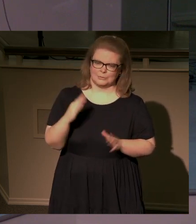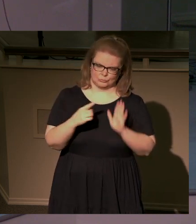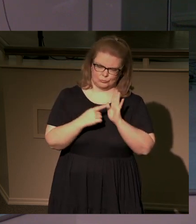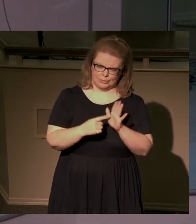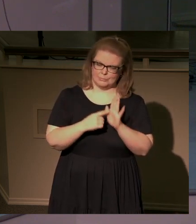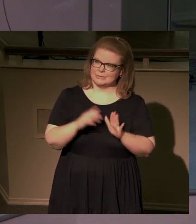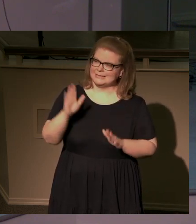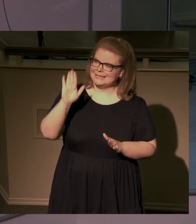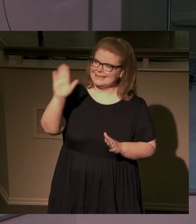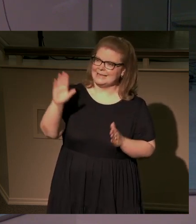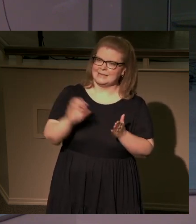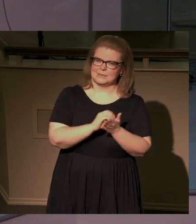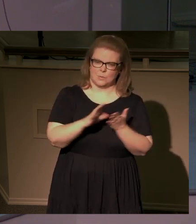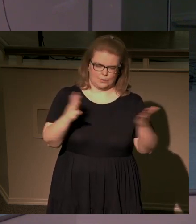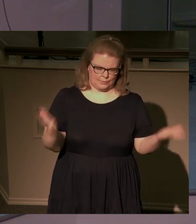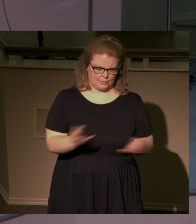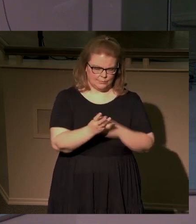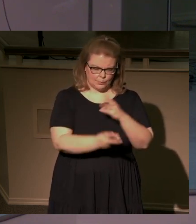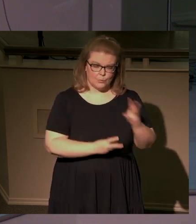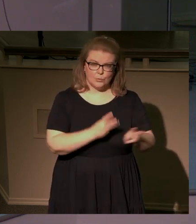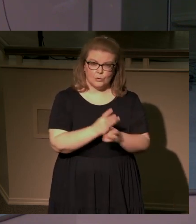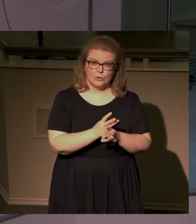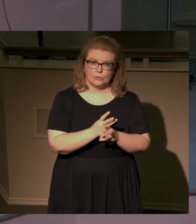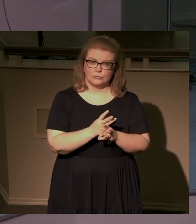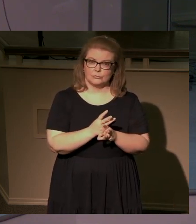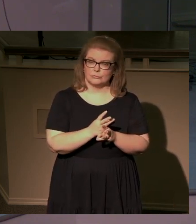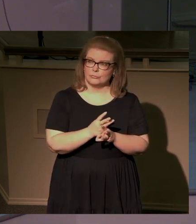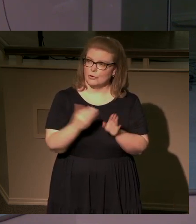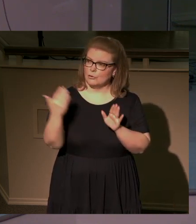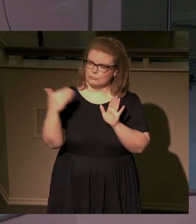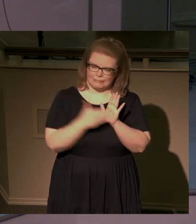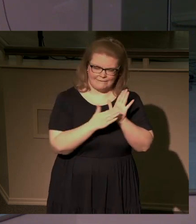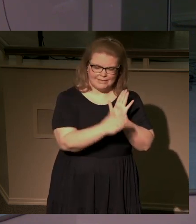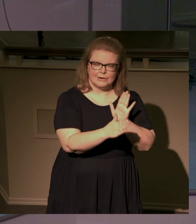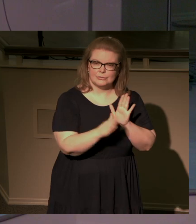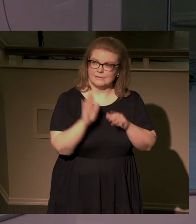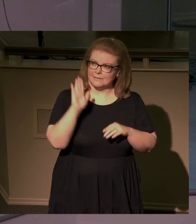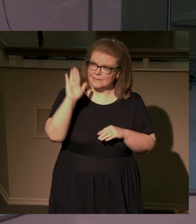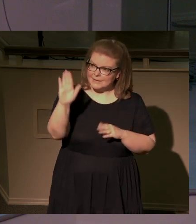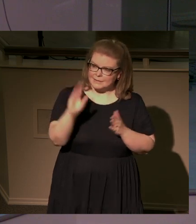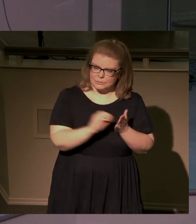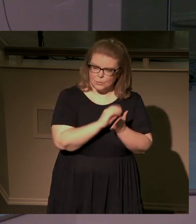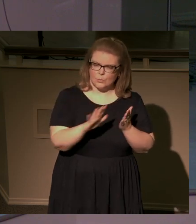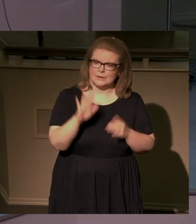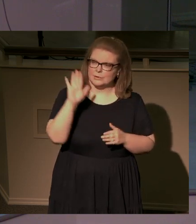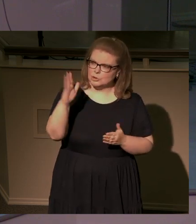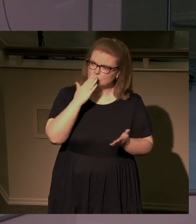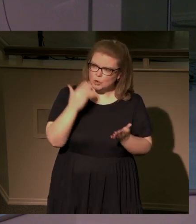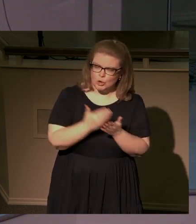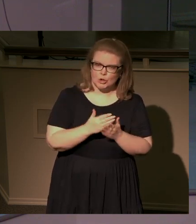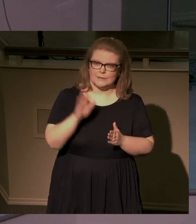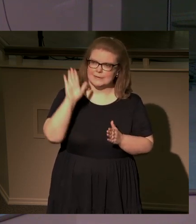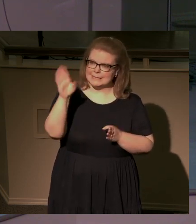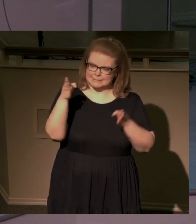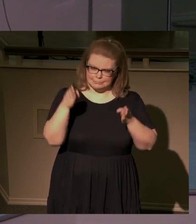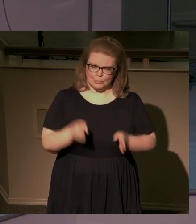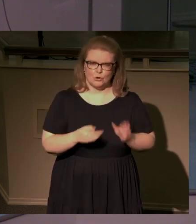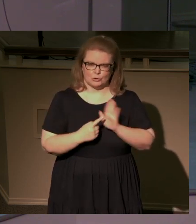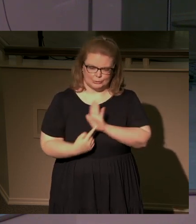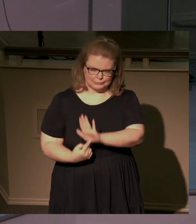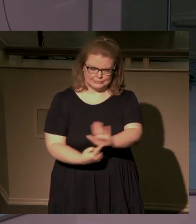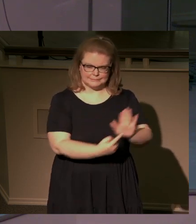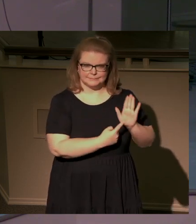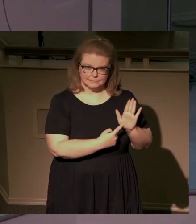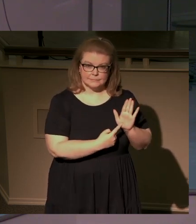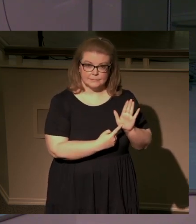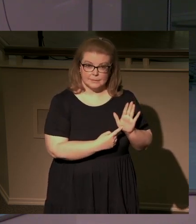glory on this planet. They were to be reflectors of the glory and goodness and person of God. And us